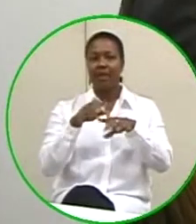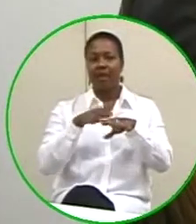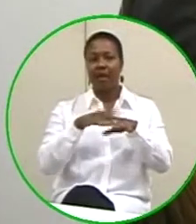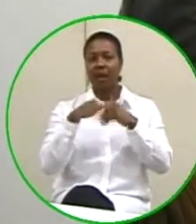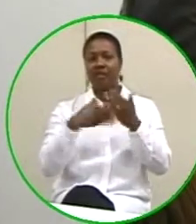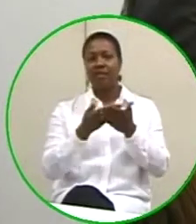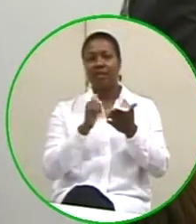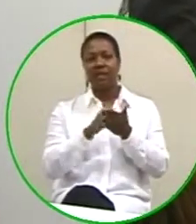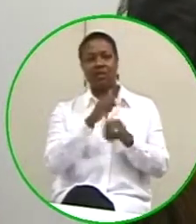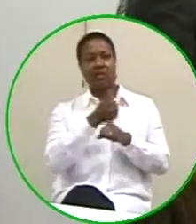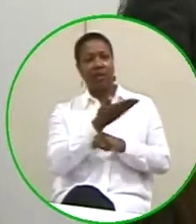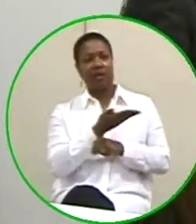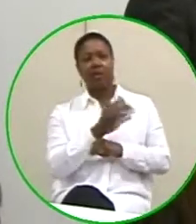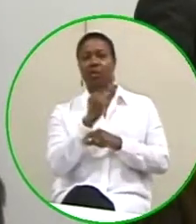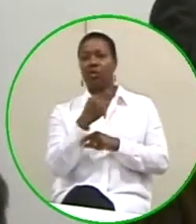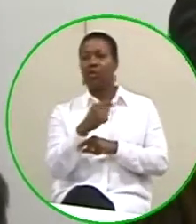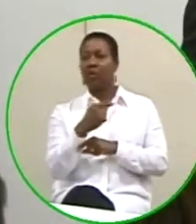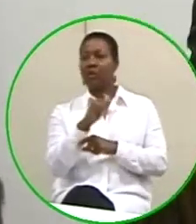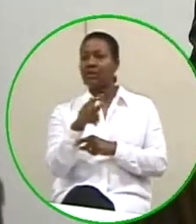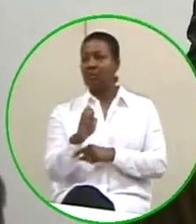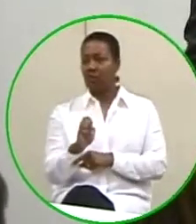of the things that are set up in the green zone.